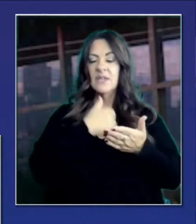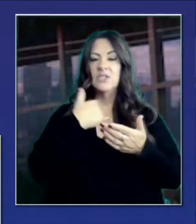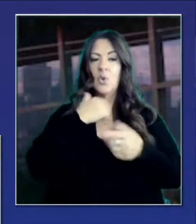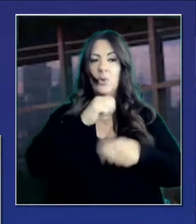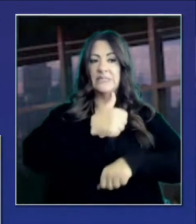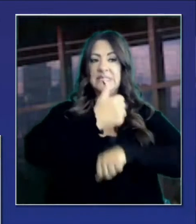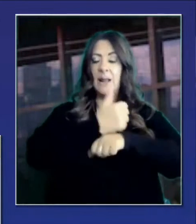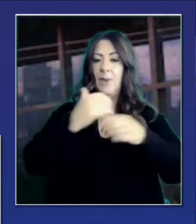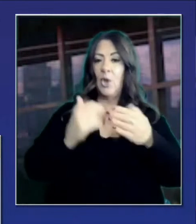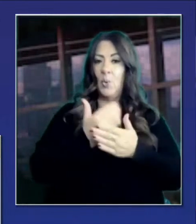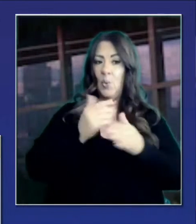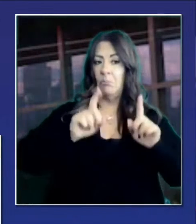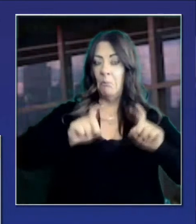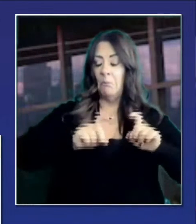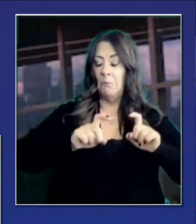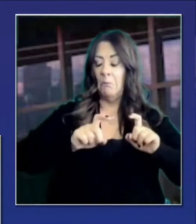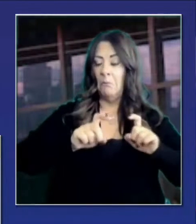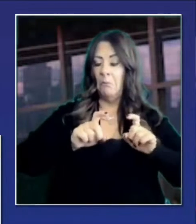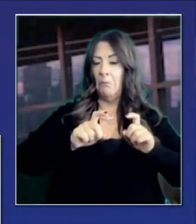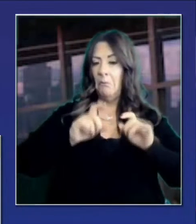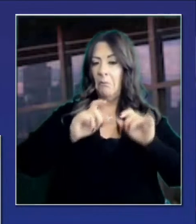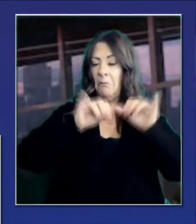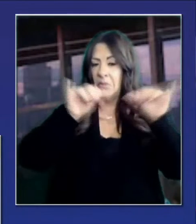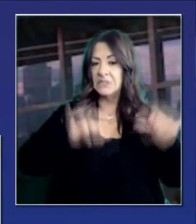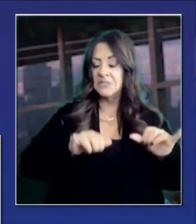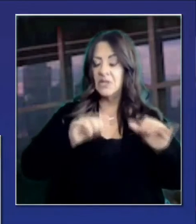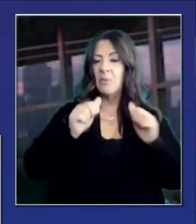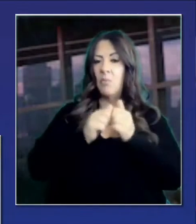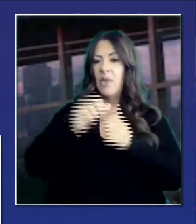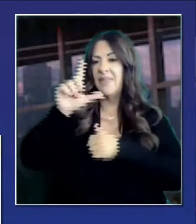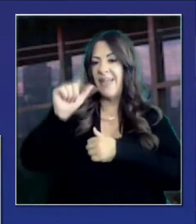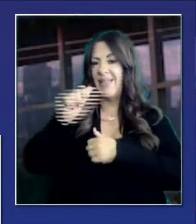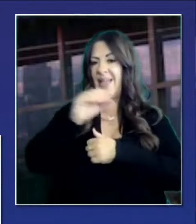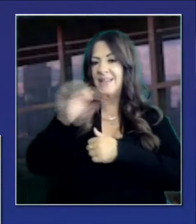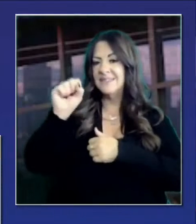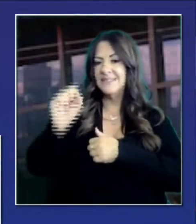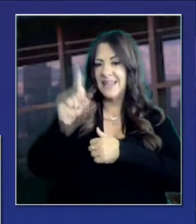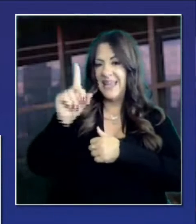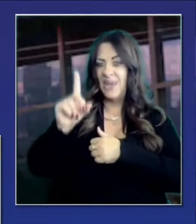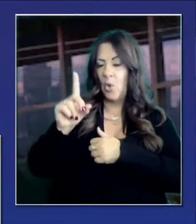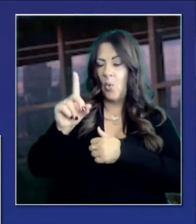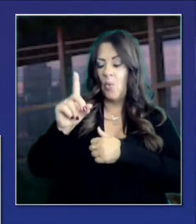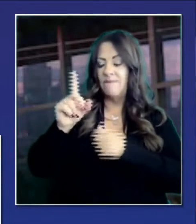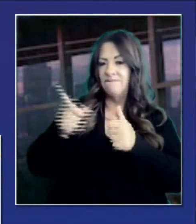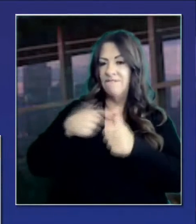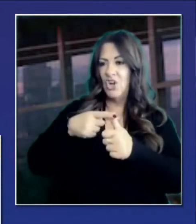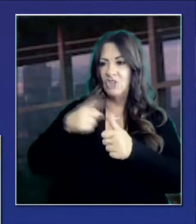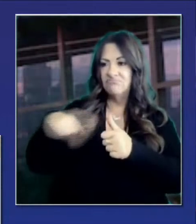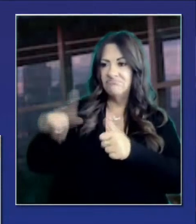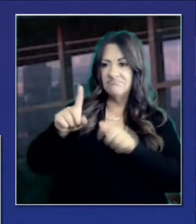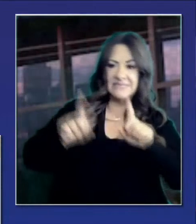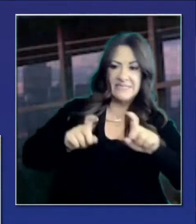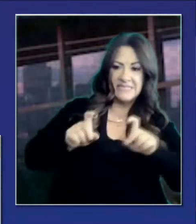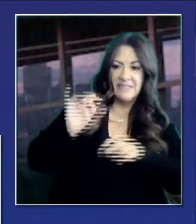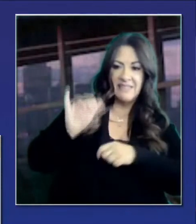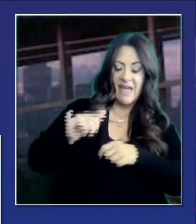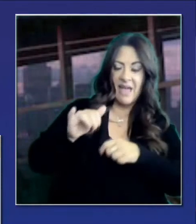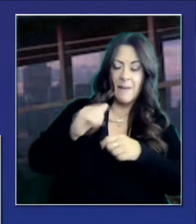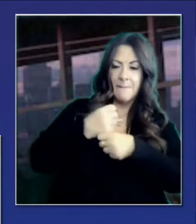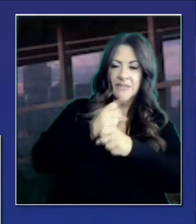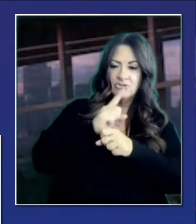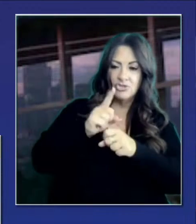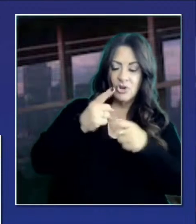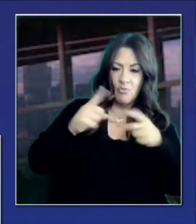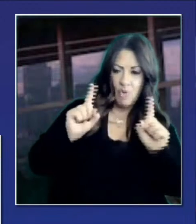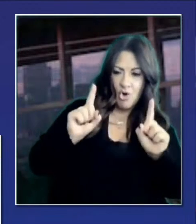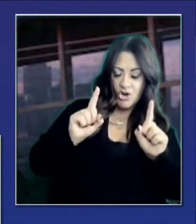They started allowing individuals 65 and over, again with the prioritization of the cohorts we just mentioned a moment ago, to make